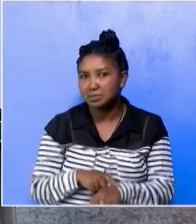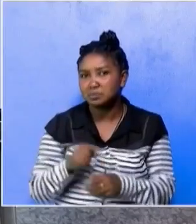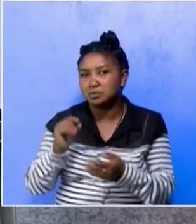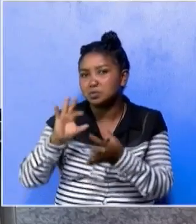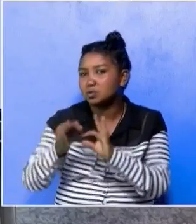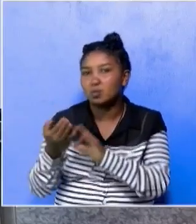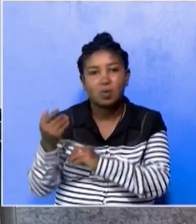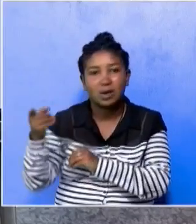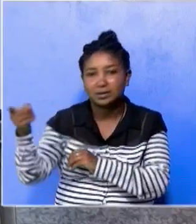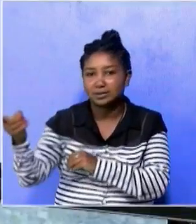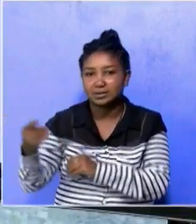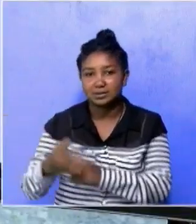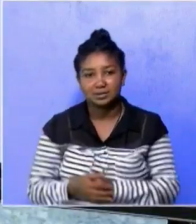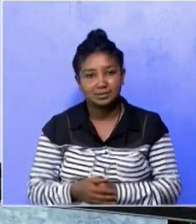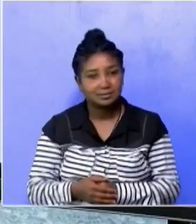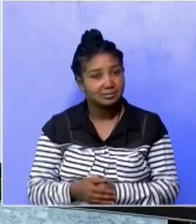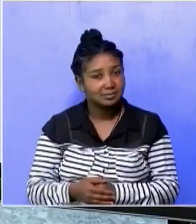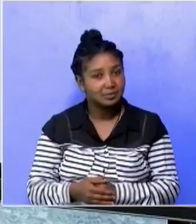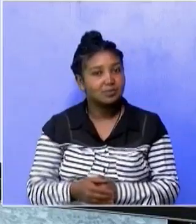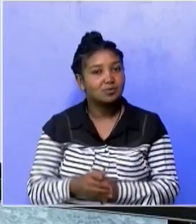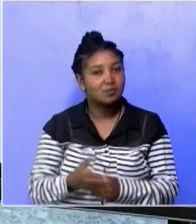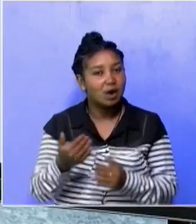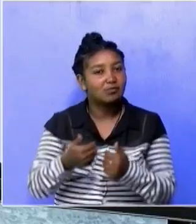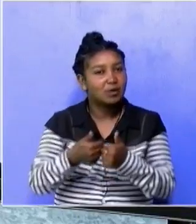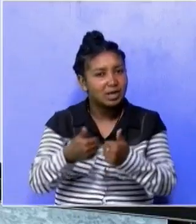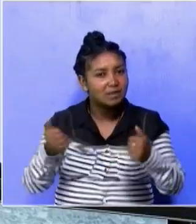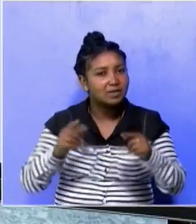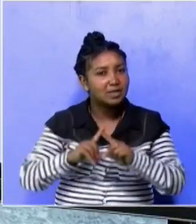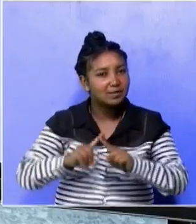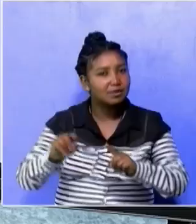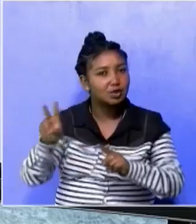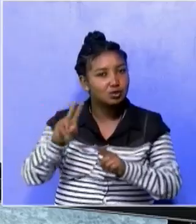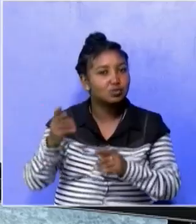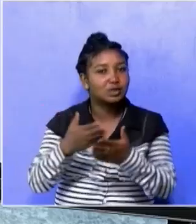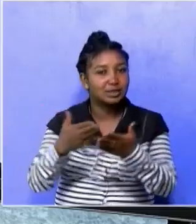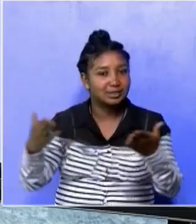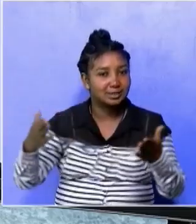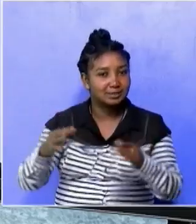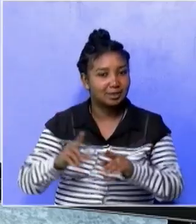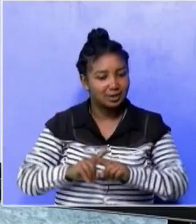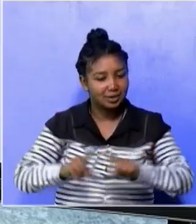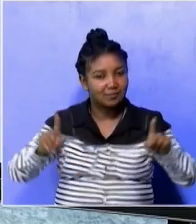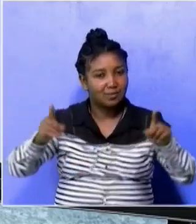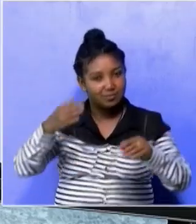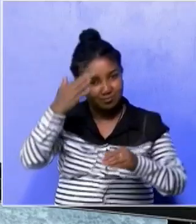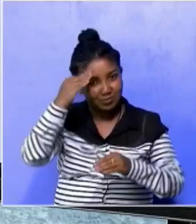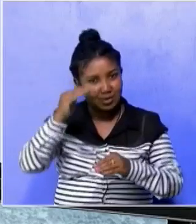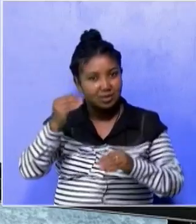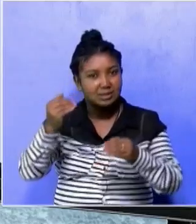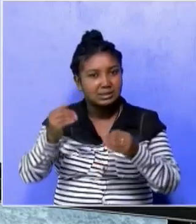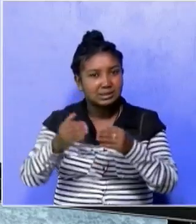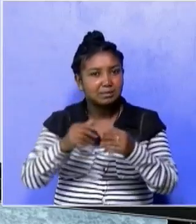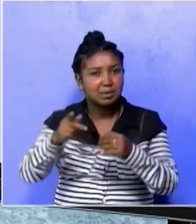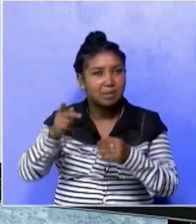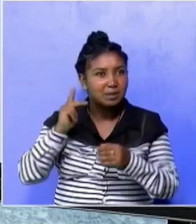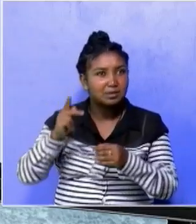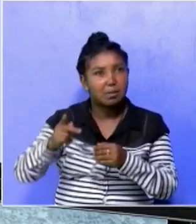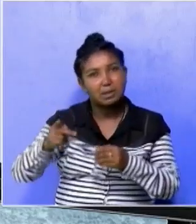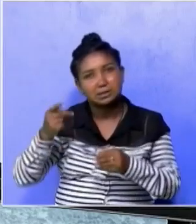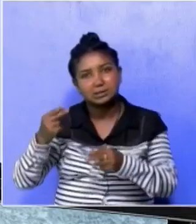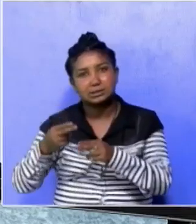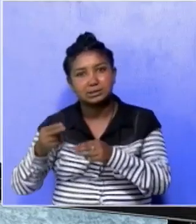that? Yeah, we have to identify the difference of the two tenses. What simple past or past simple